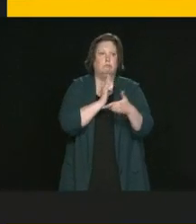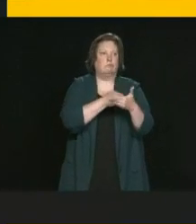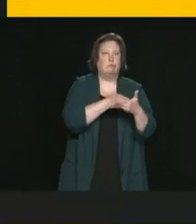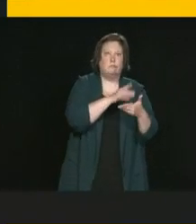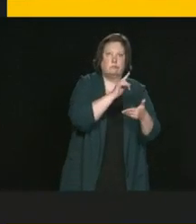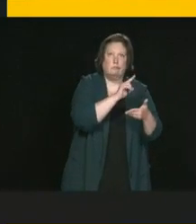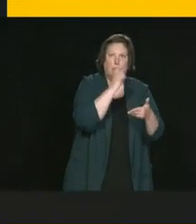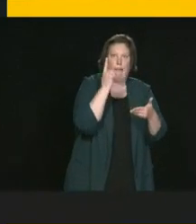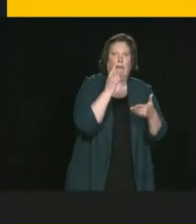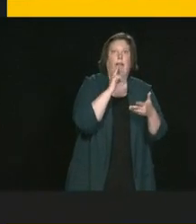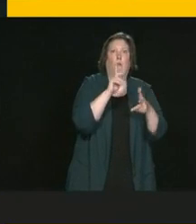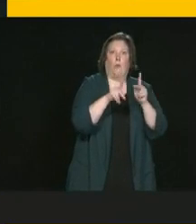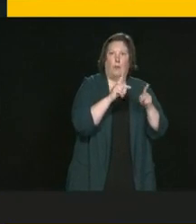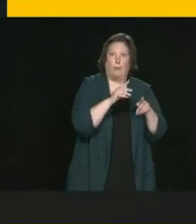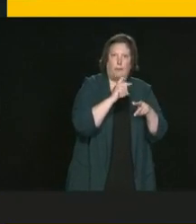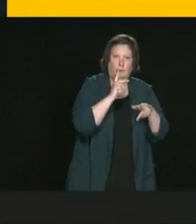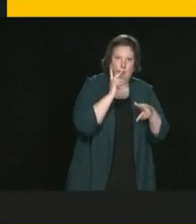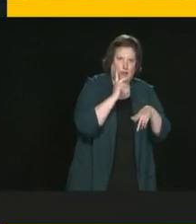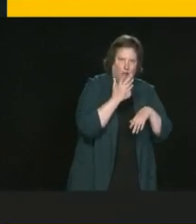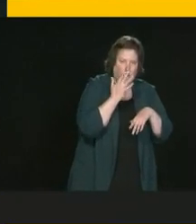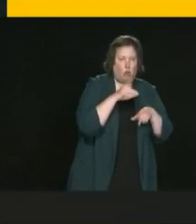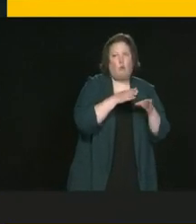Canadians.